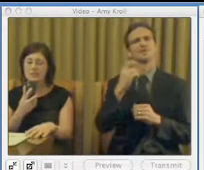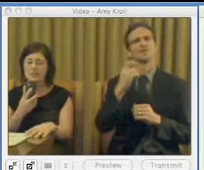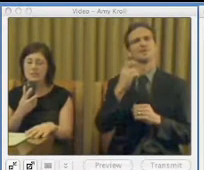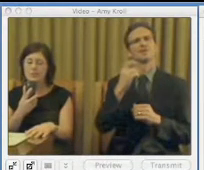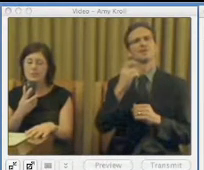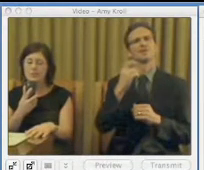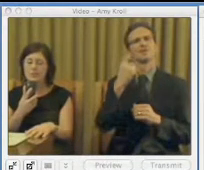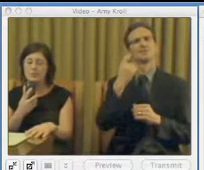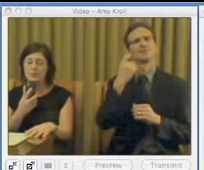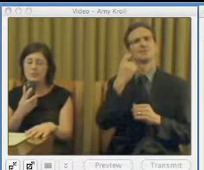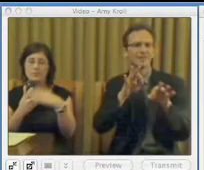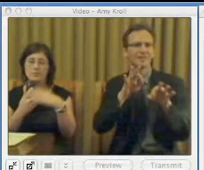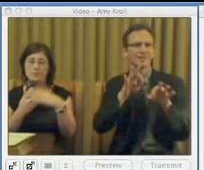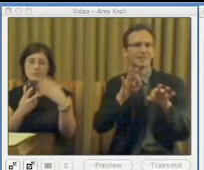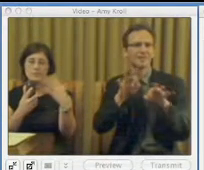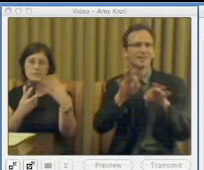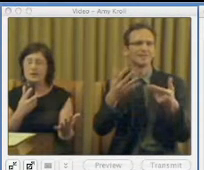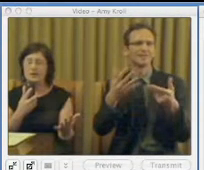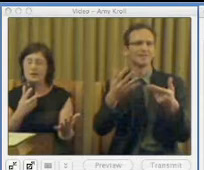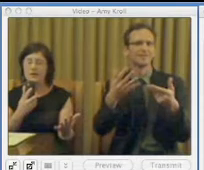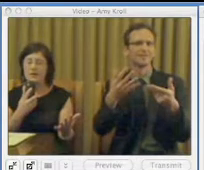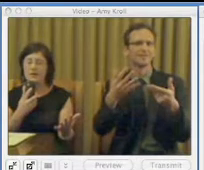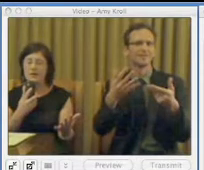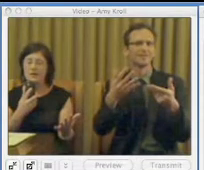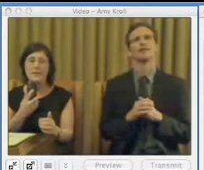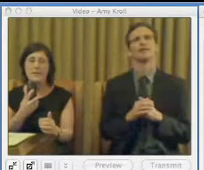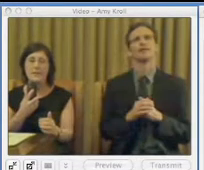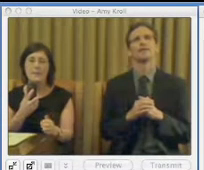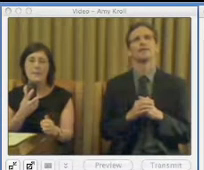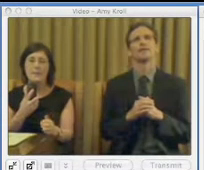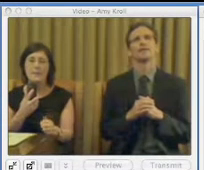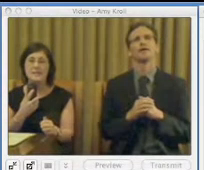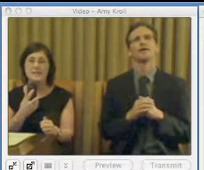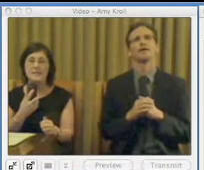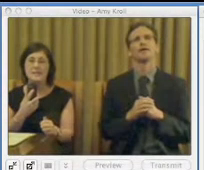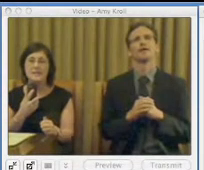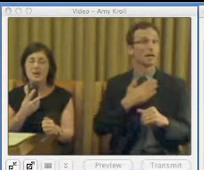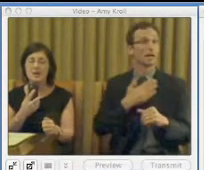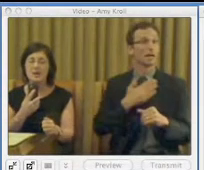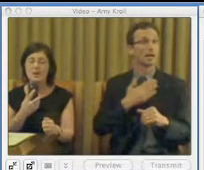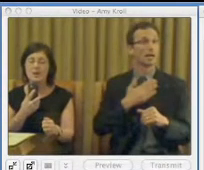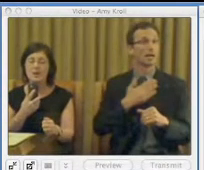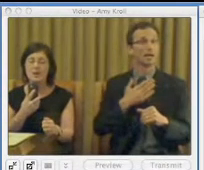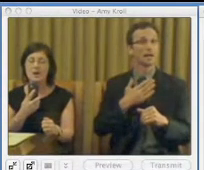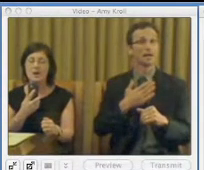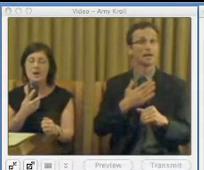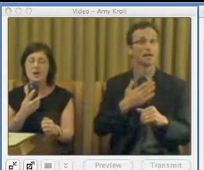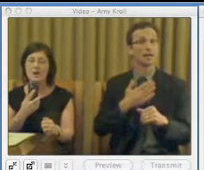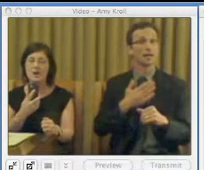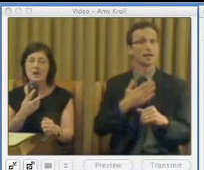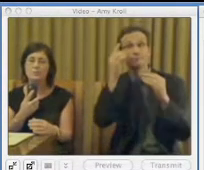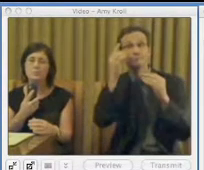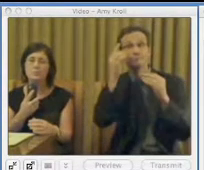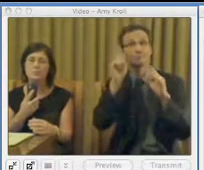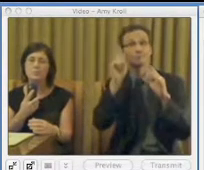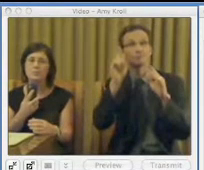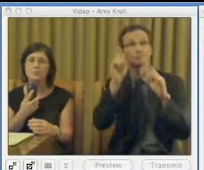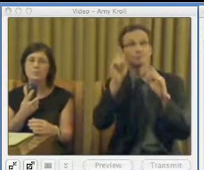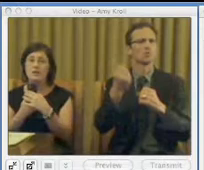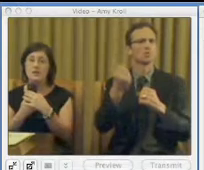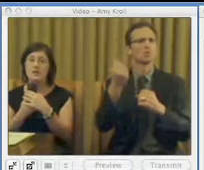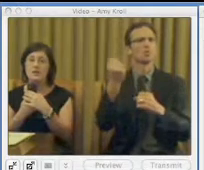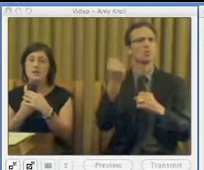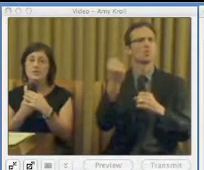As Deb said, we are very happy to take questions throughout the webinar. I have planned to